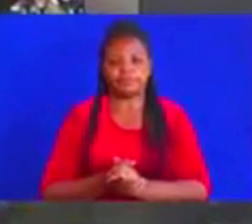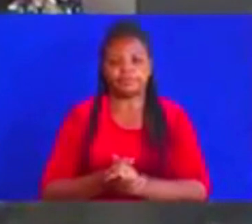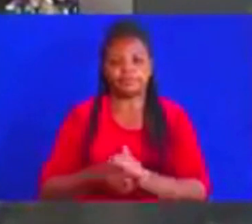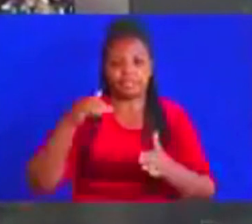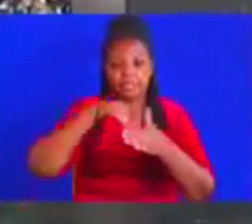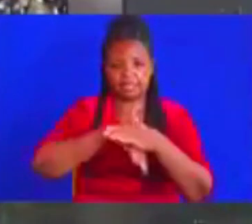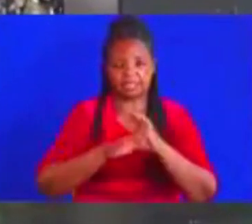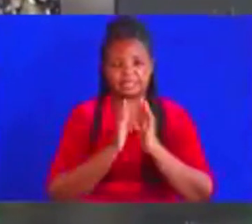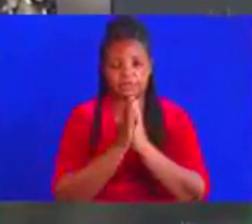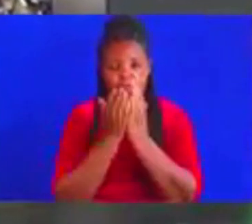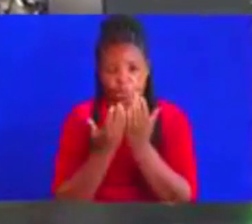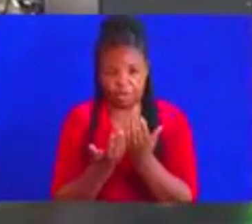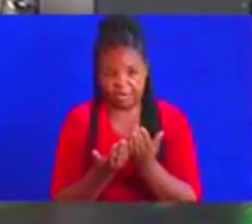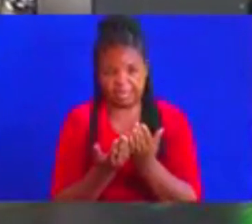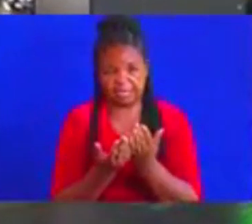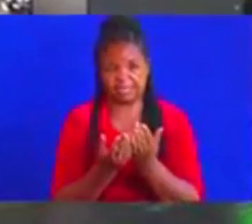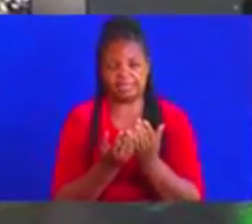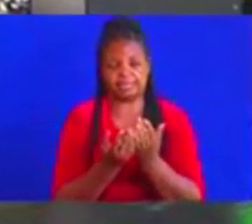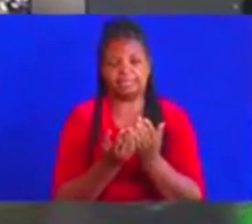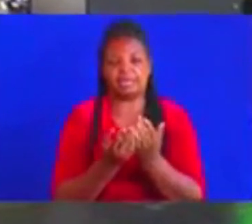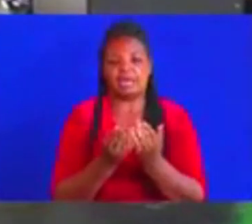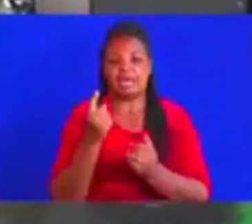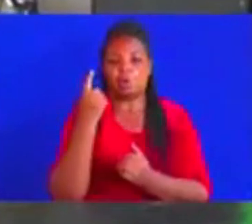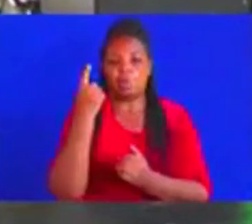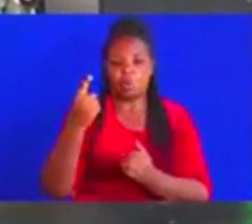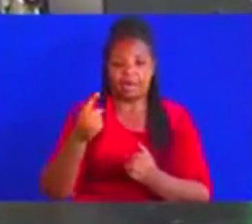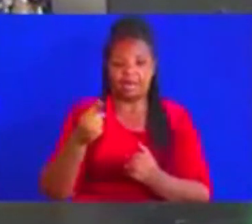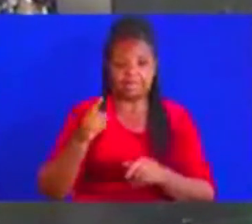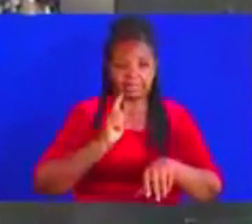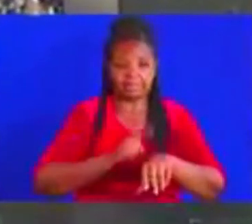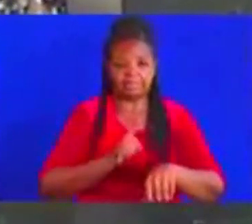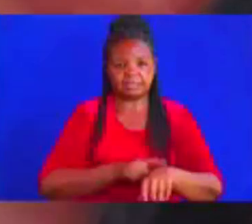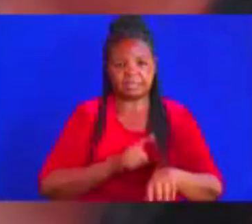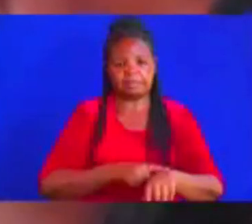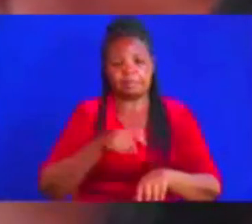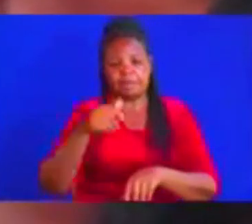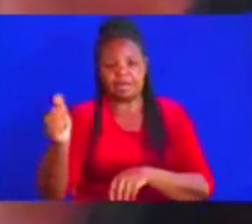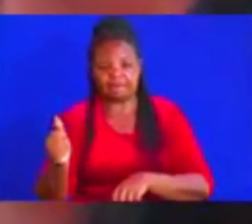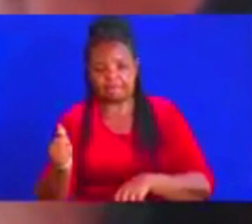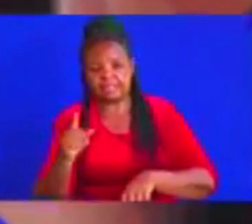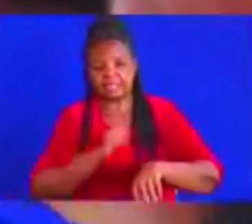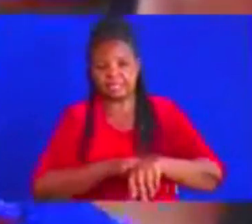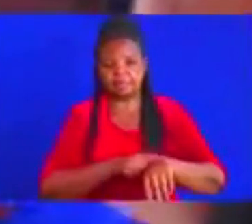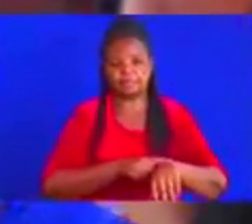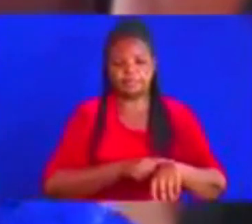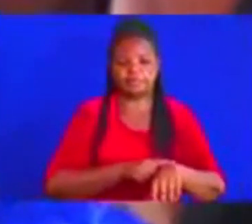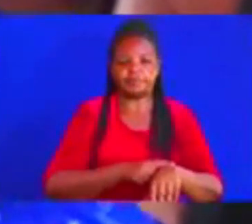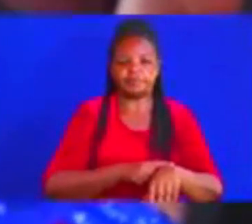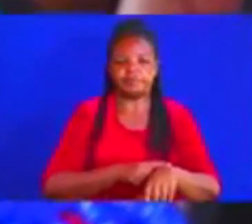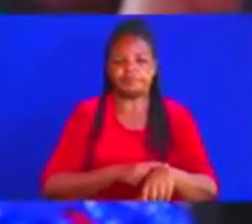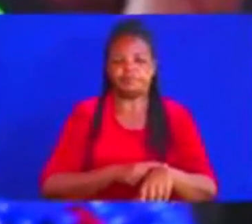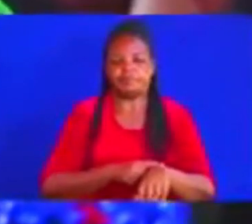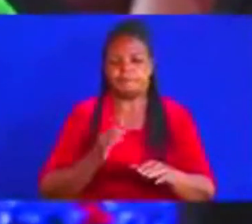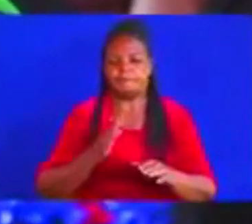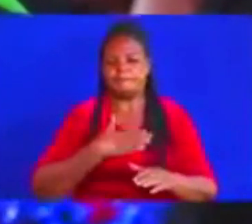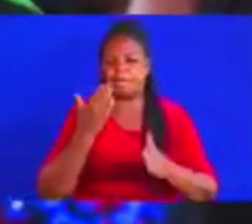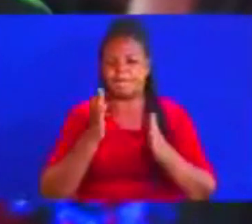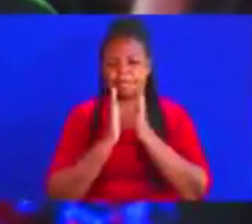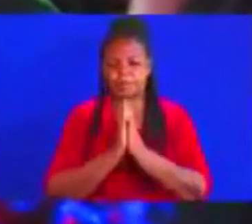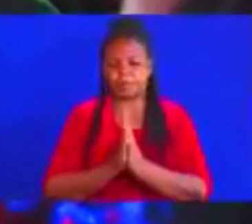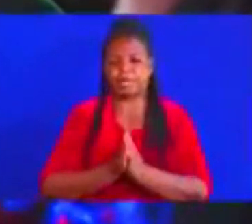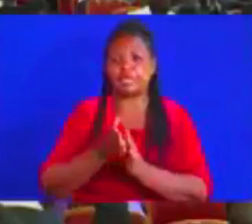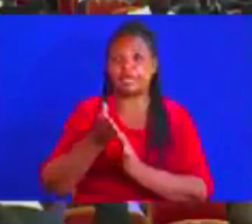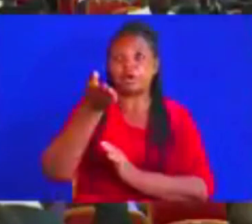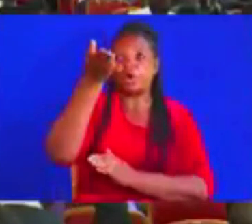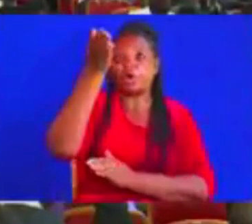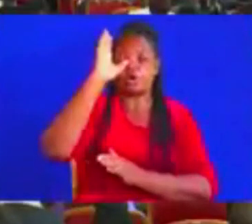session now, and then one other session in the evening, I'm told. And it is my prayer that the Lord will bless